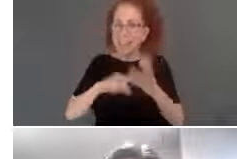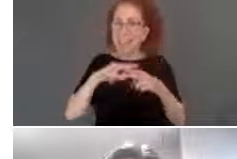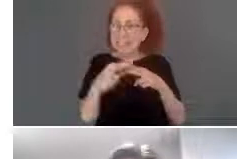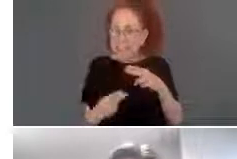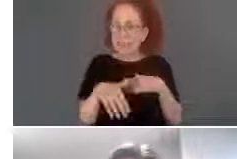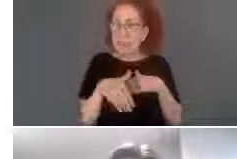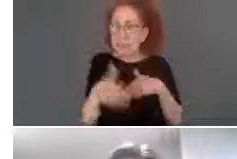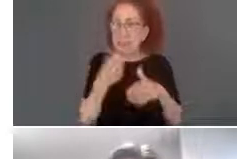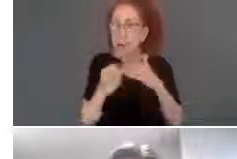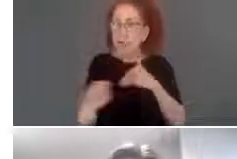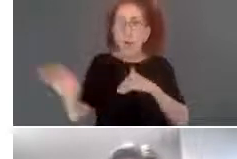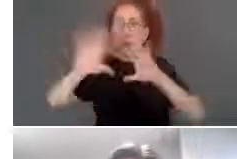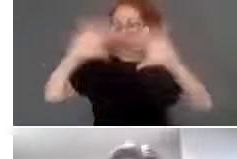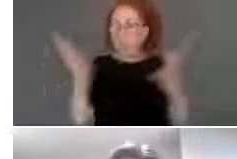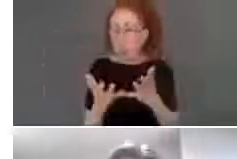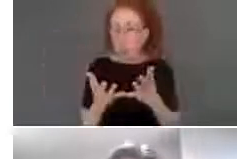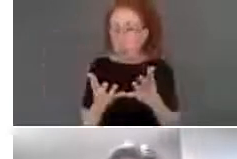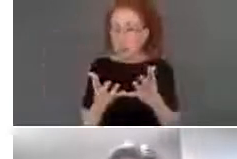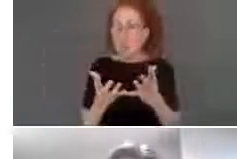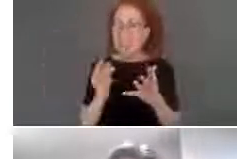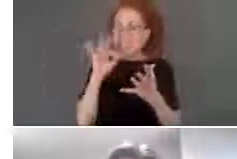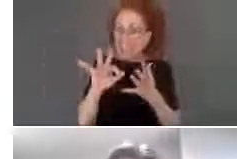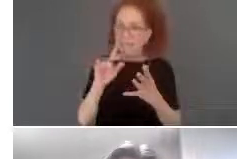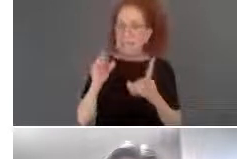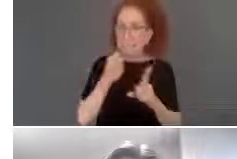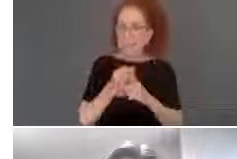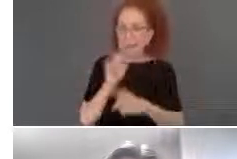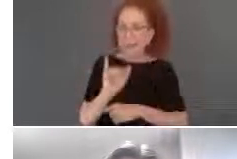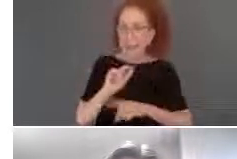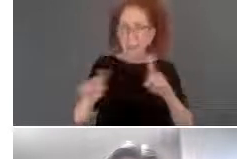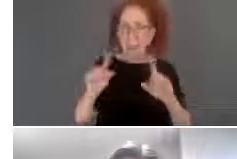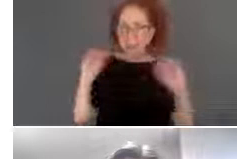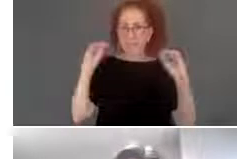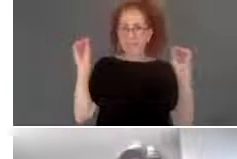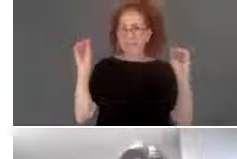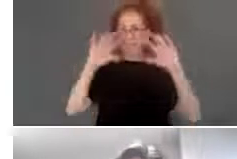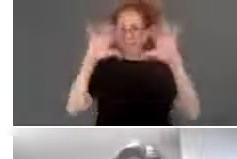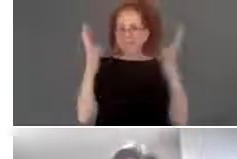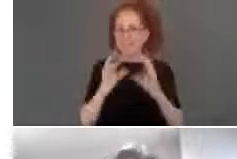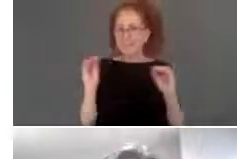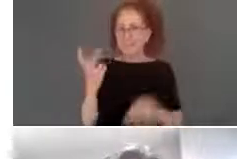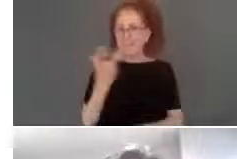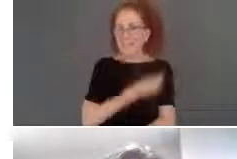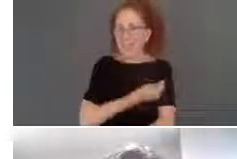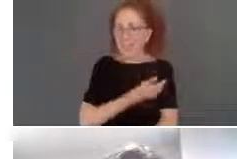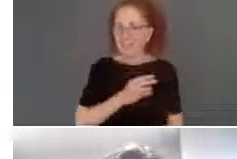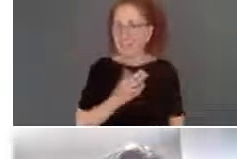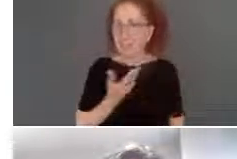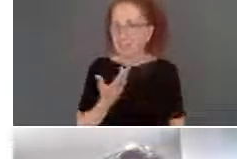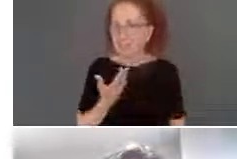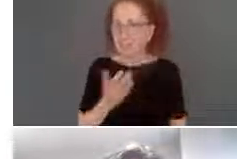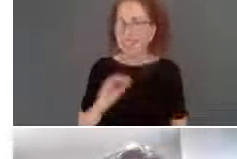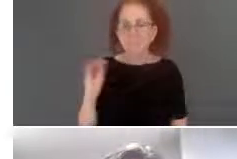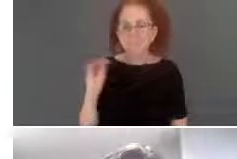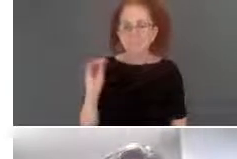the world, decrease in fertility and births around the world if this vaccine was going to affect